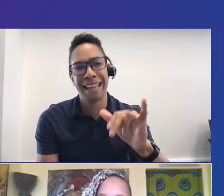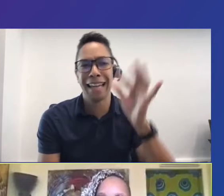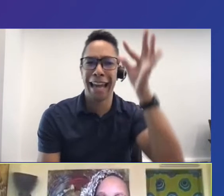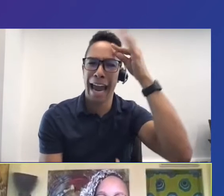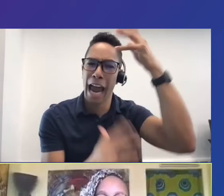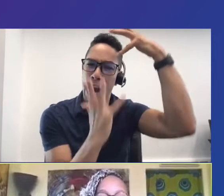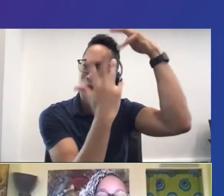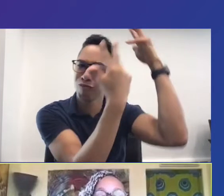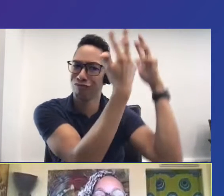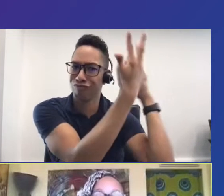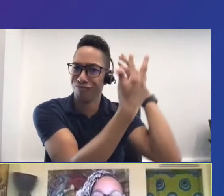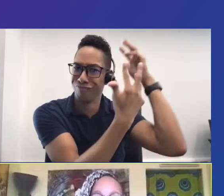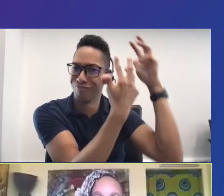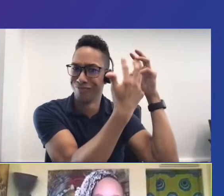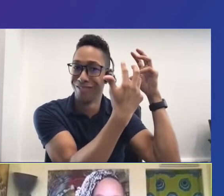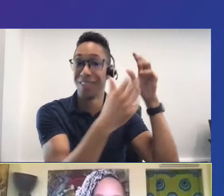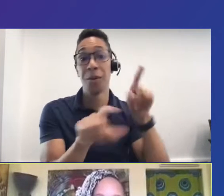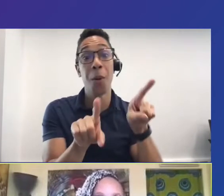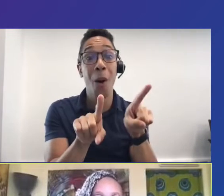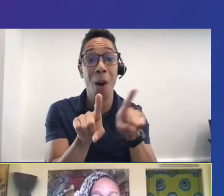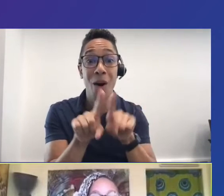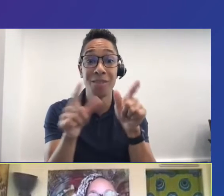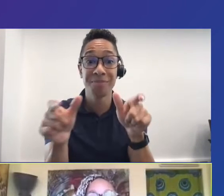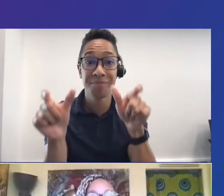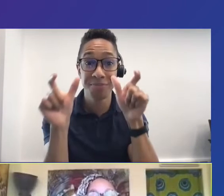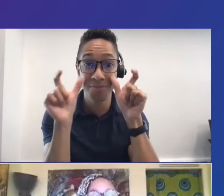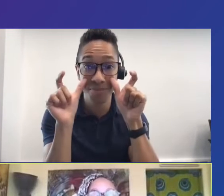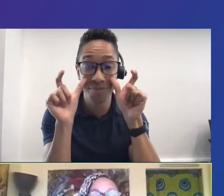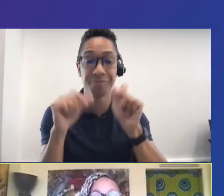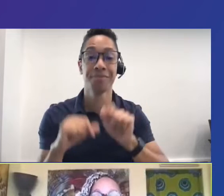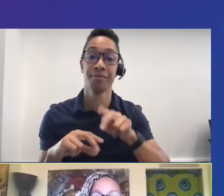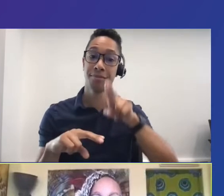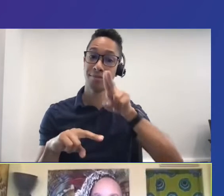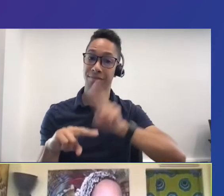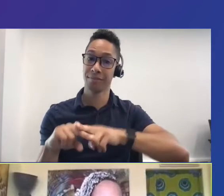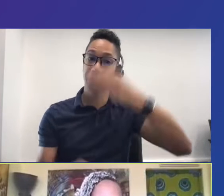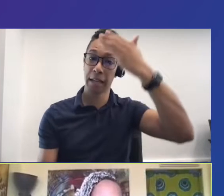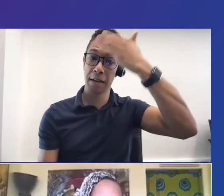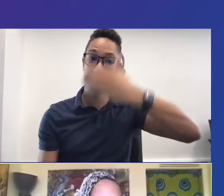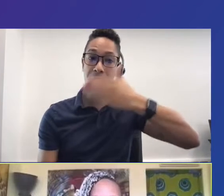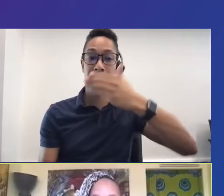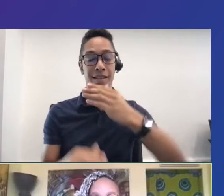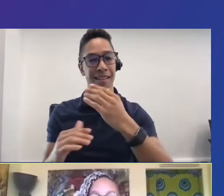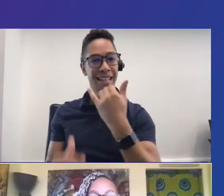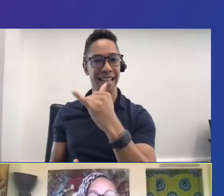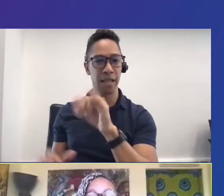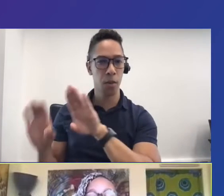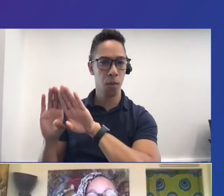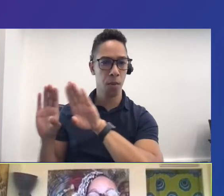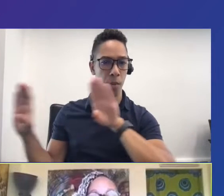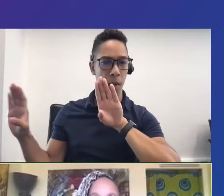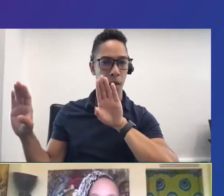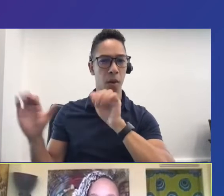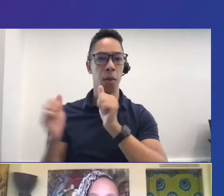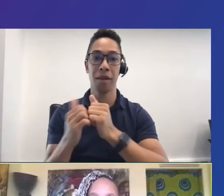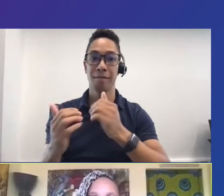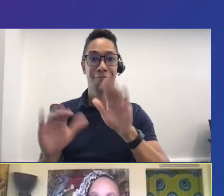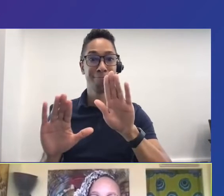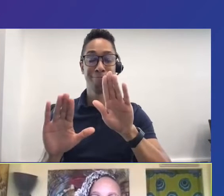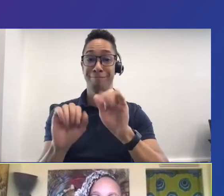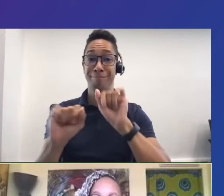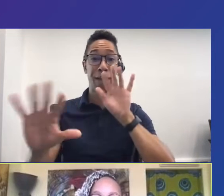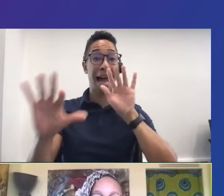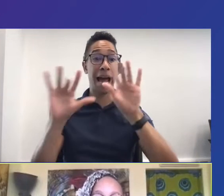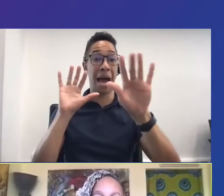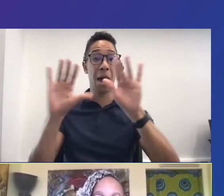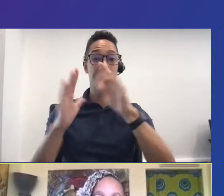type of thing going on. I'm also wearing glasses. I'm sitting in front of a yellow wall with a colorful painting hanging